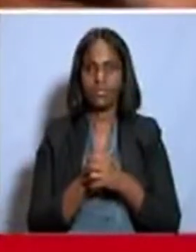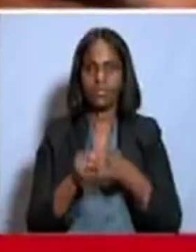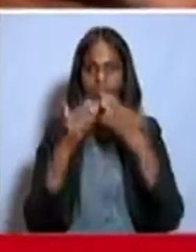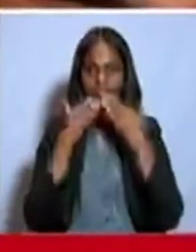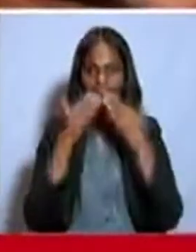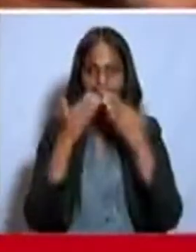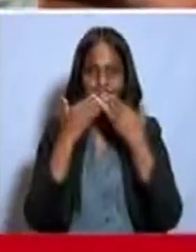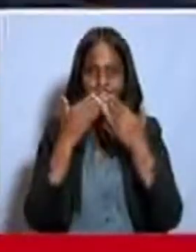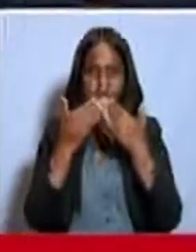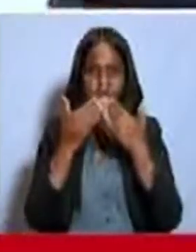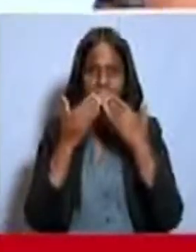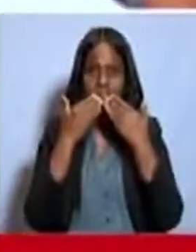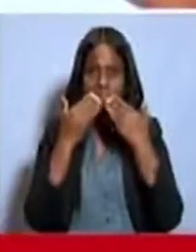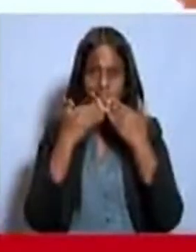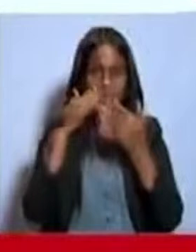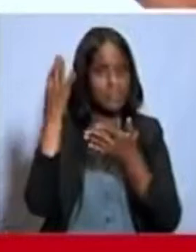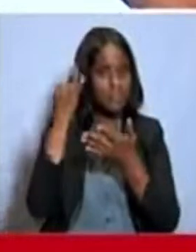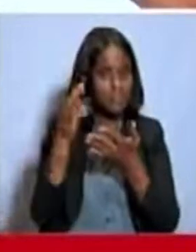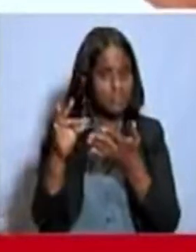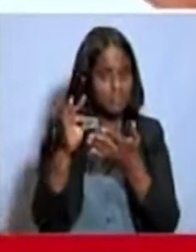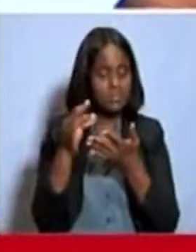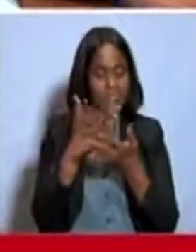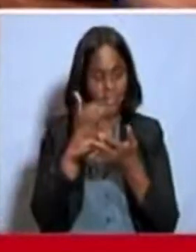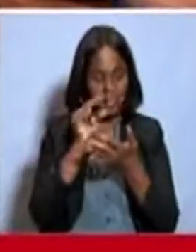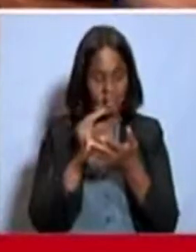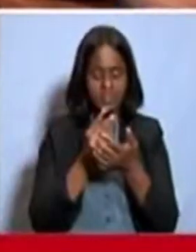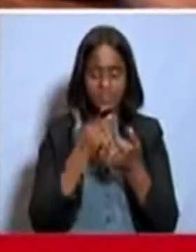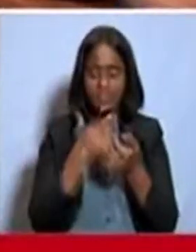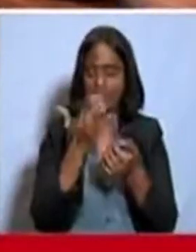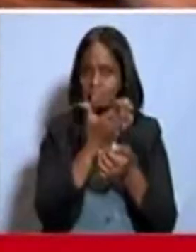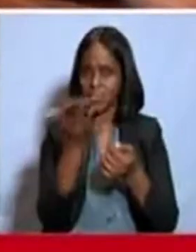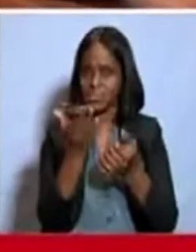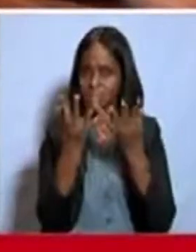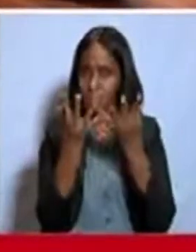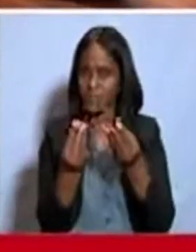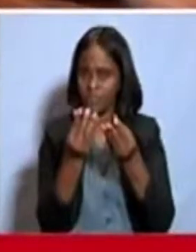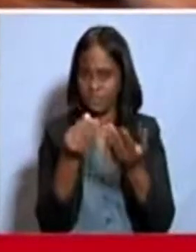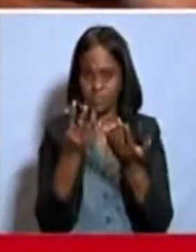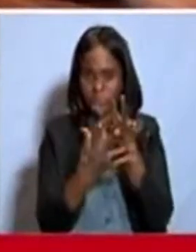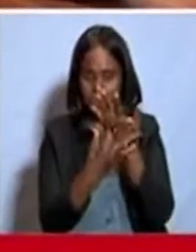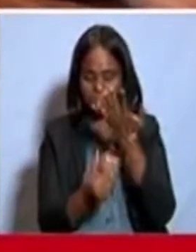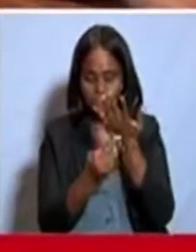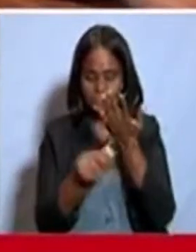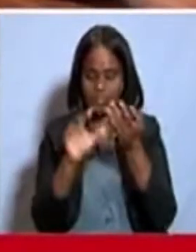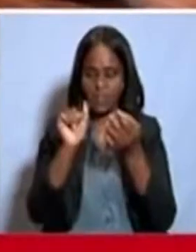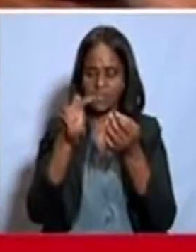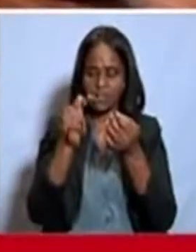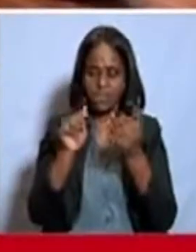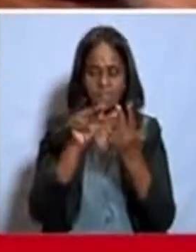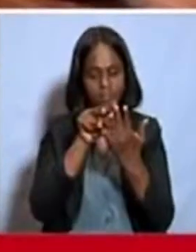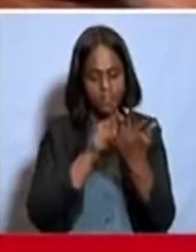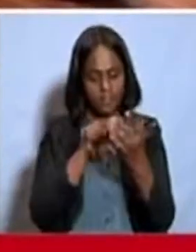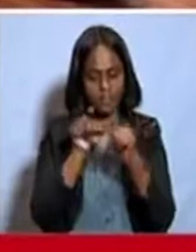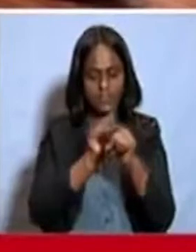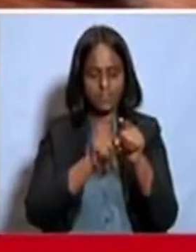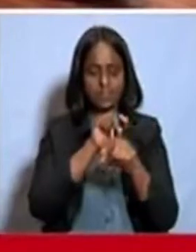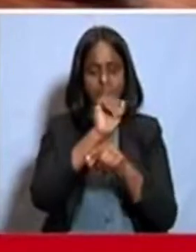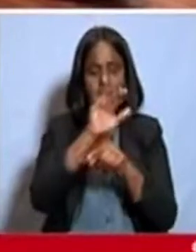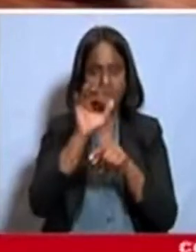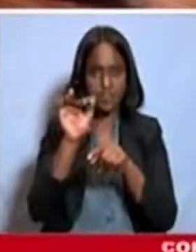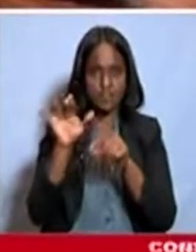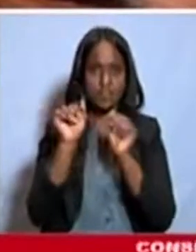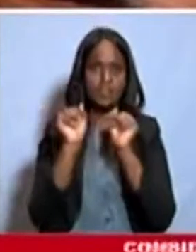Thank you. Secretariat, let's have those soft copies printed. Auditor General can look at them, then they can be circulated